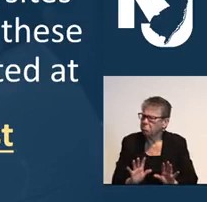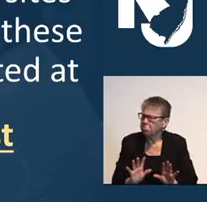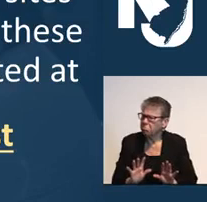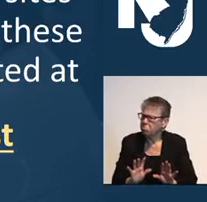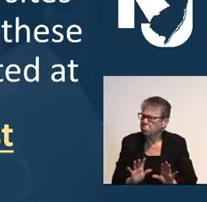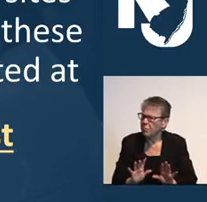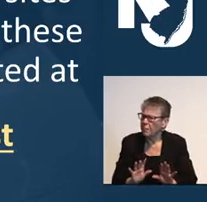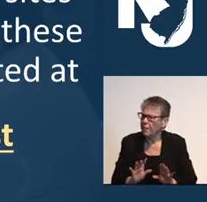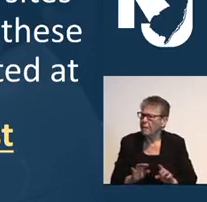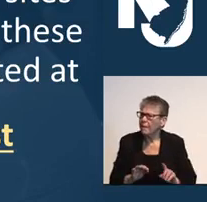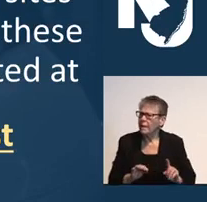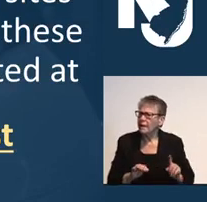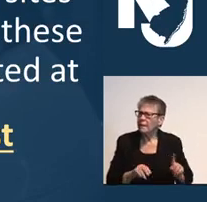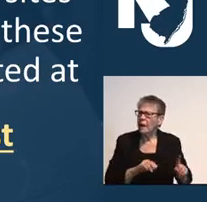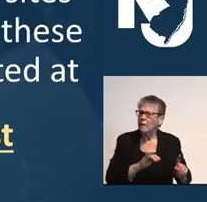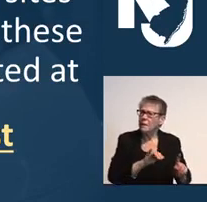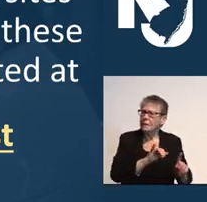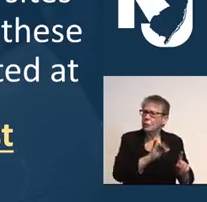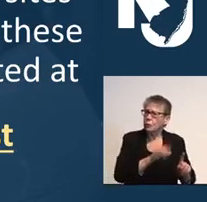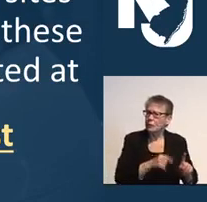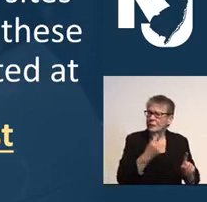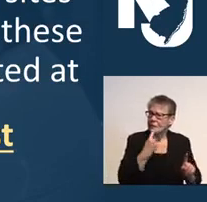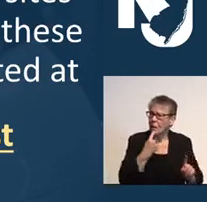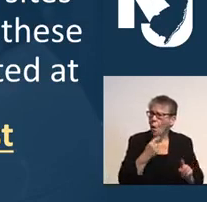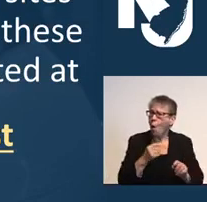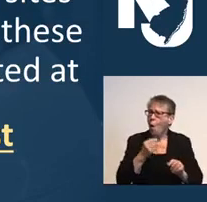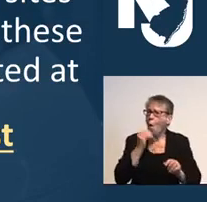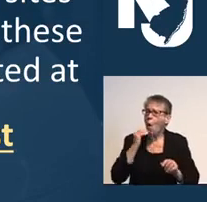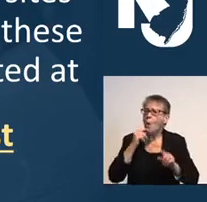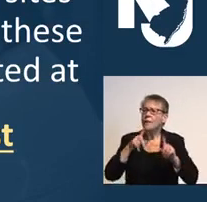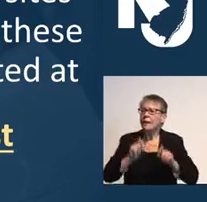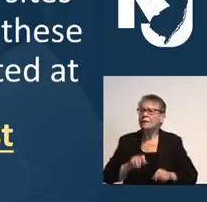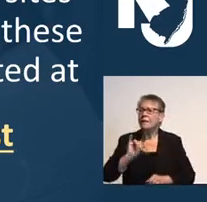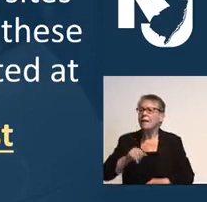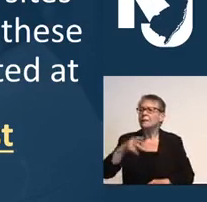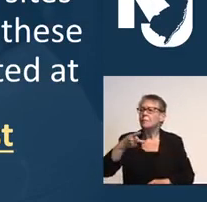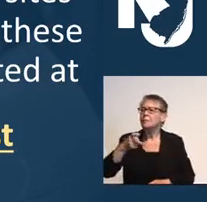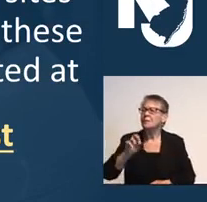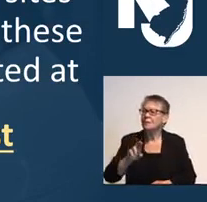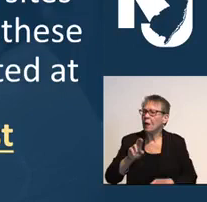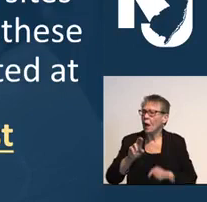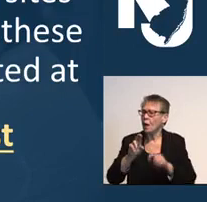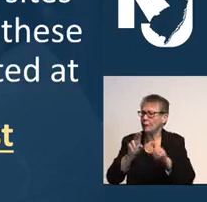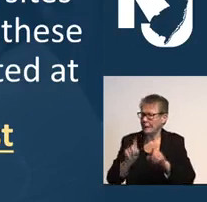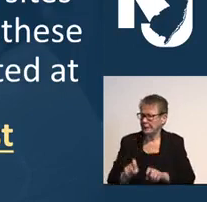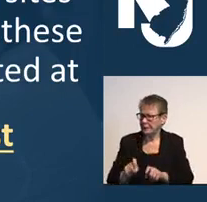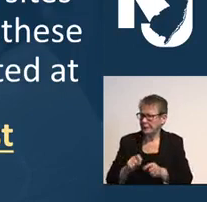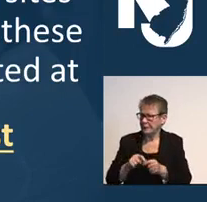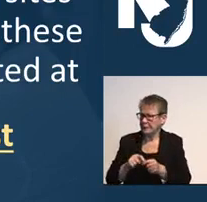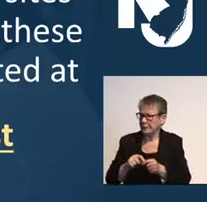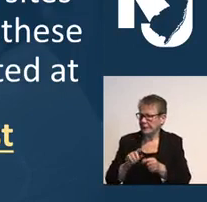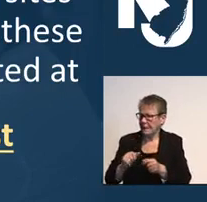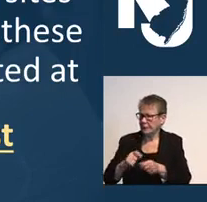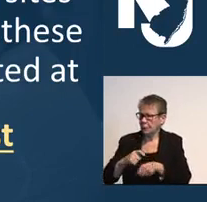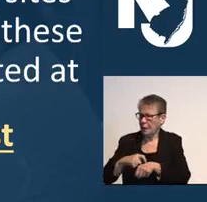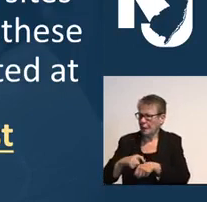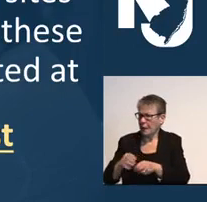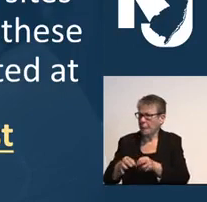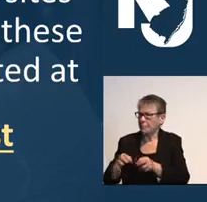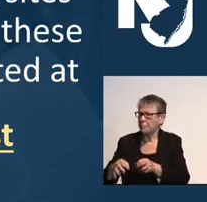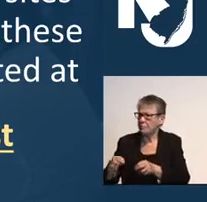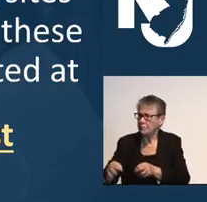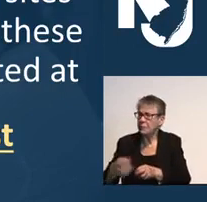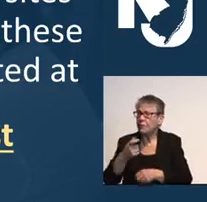test, is the gold standard. It is a PCR test. When you go online and request the test, you will